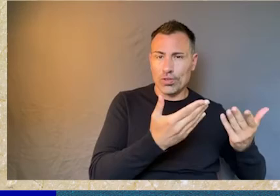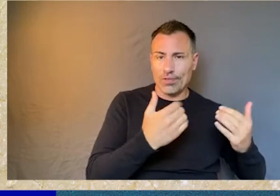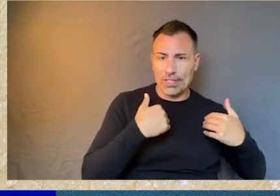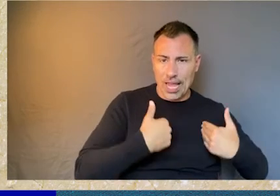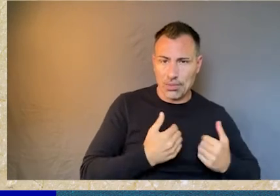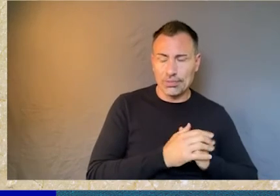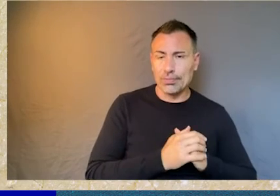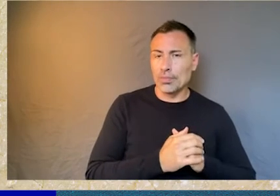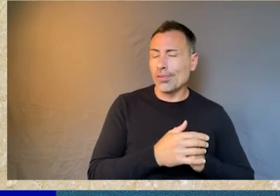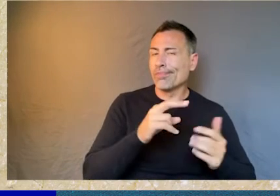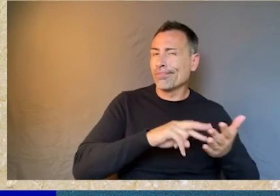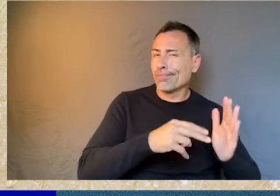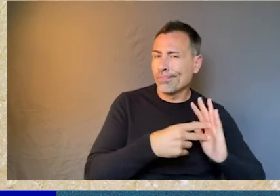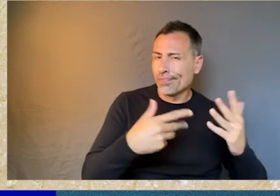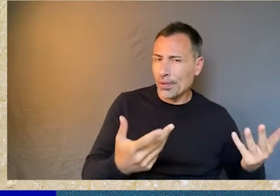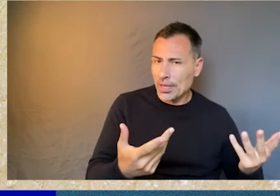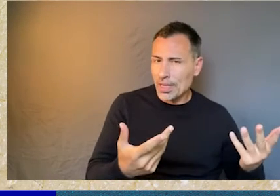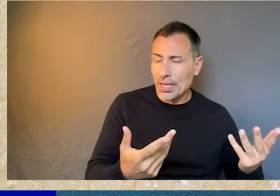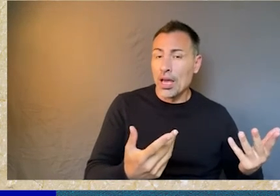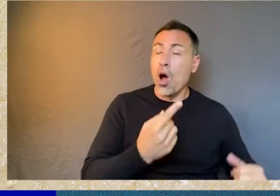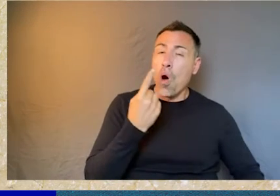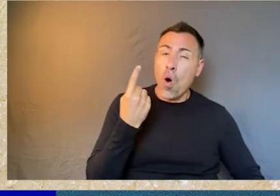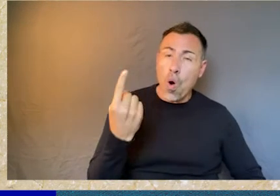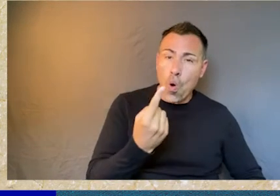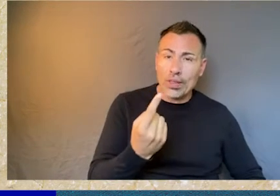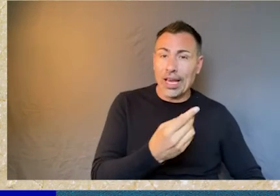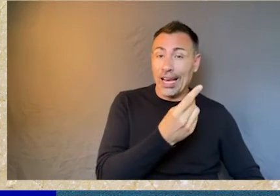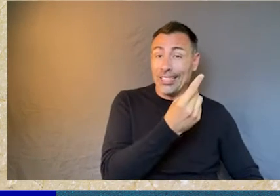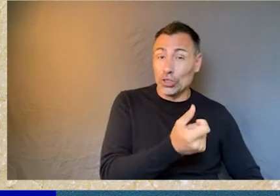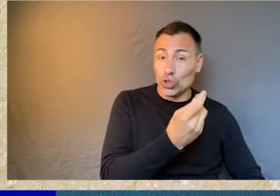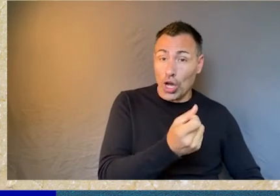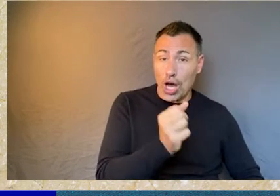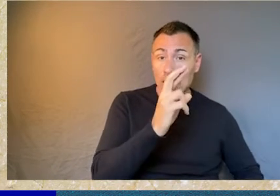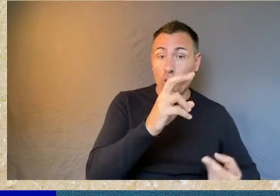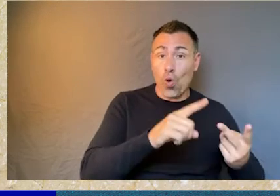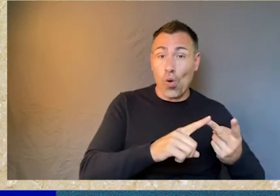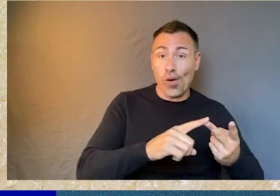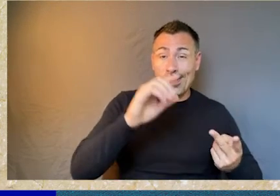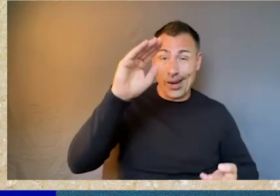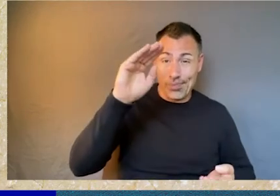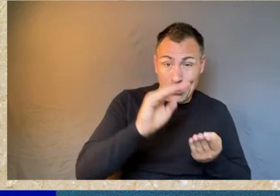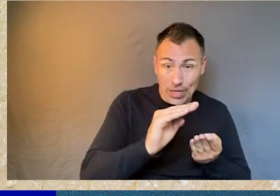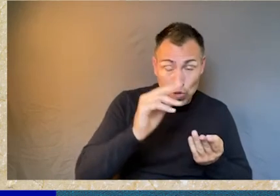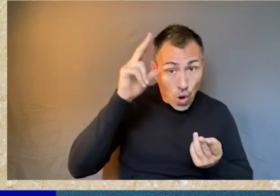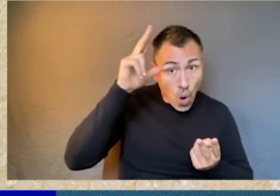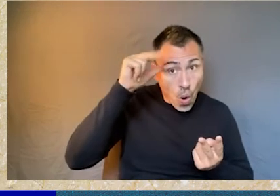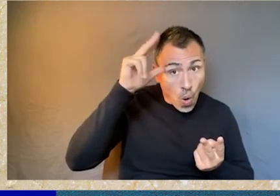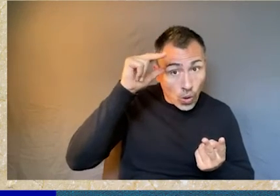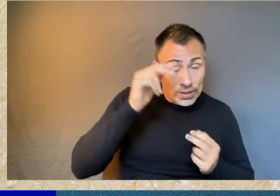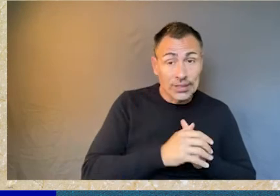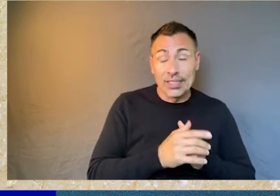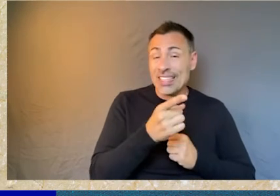is defined by the ADA as only a dog or miniature horse. It can go to any